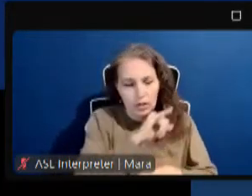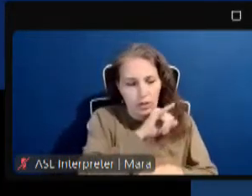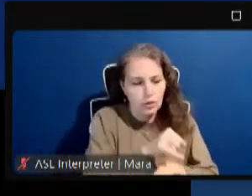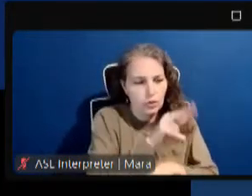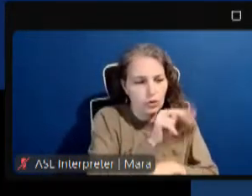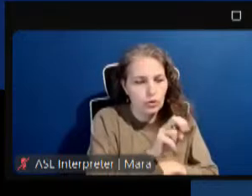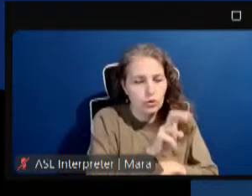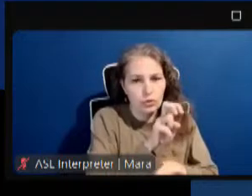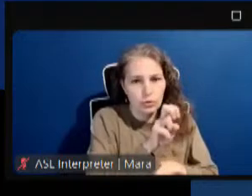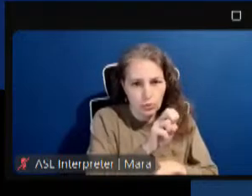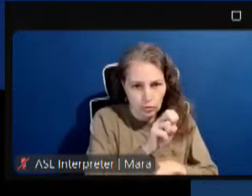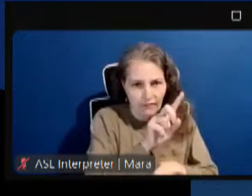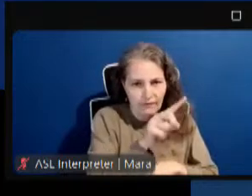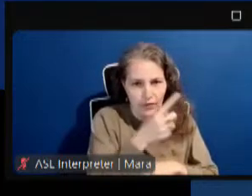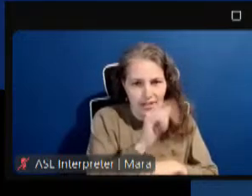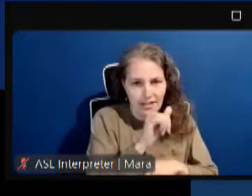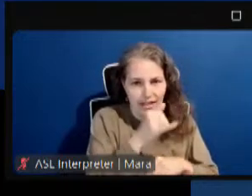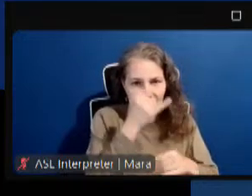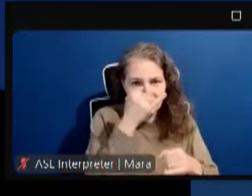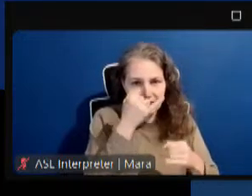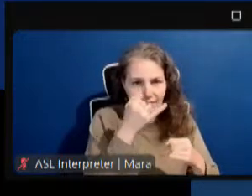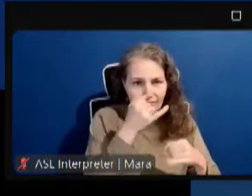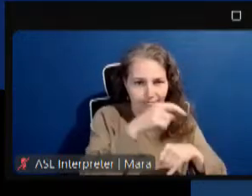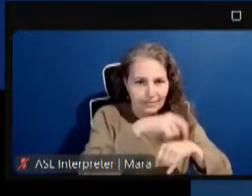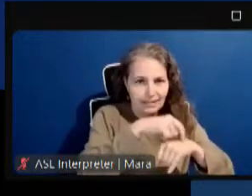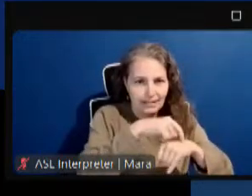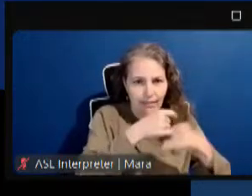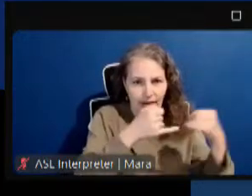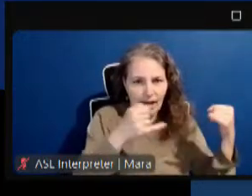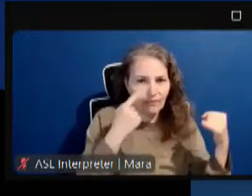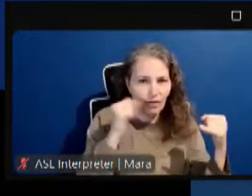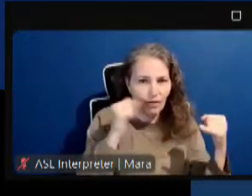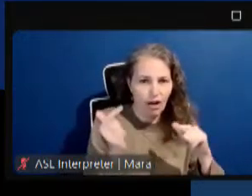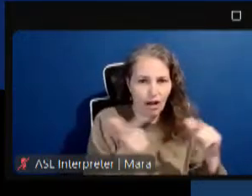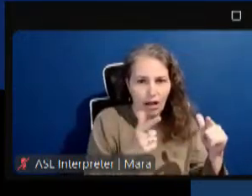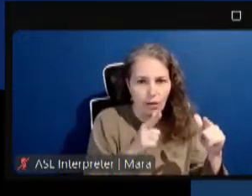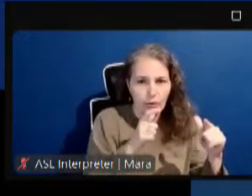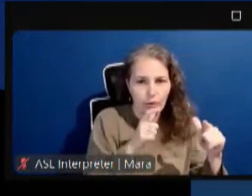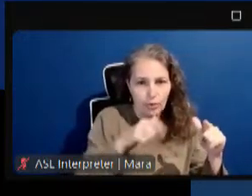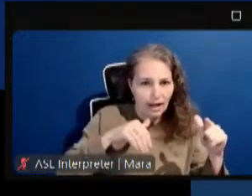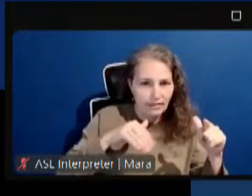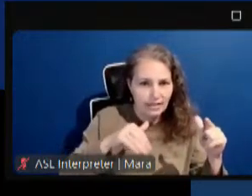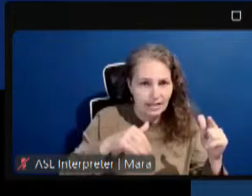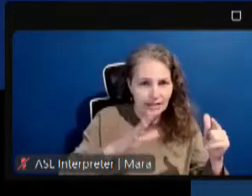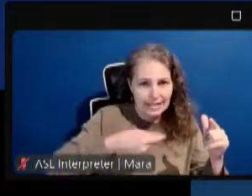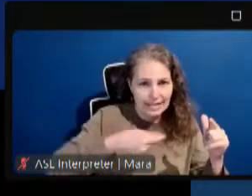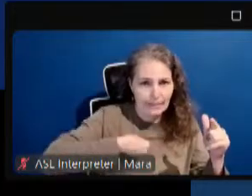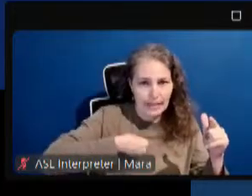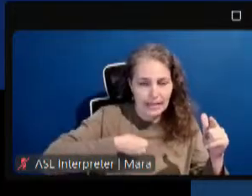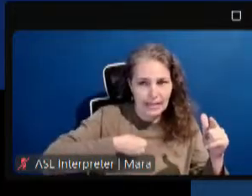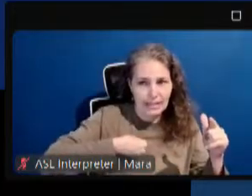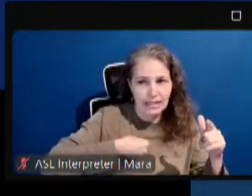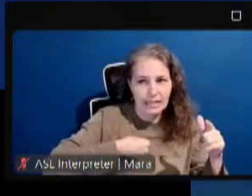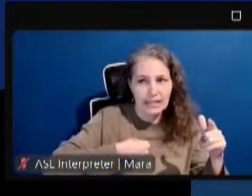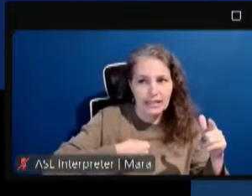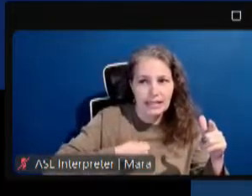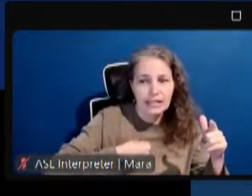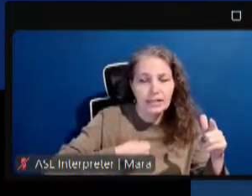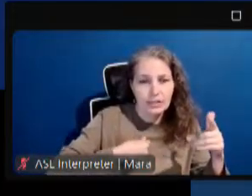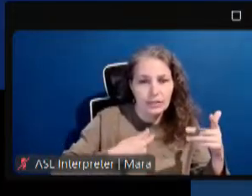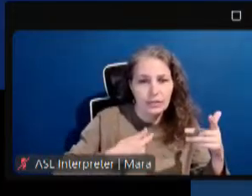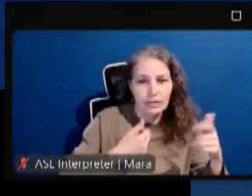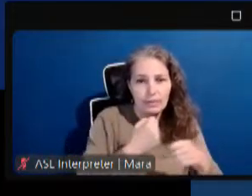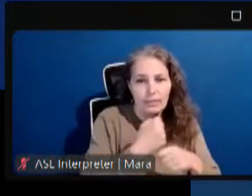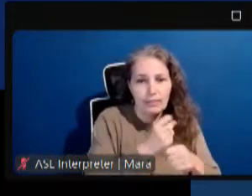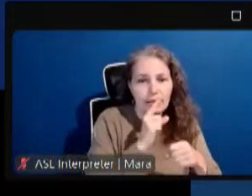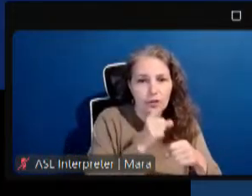is the deadline for everyone who hasn't done so already to get a